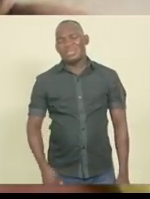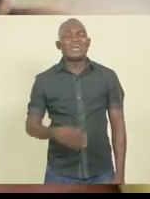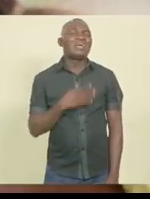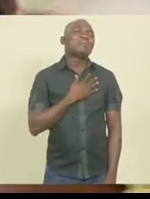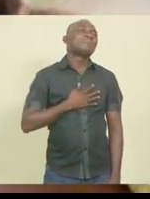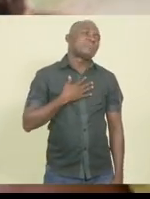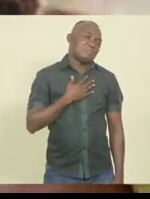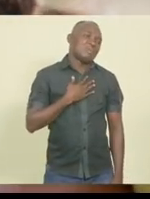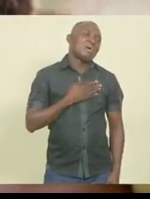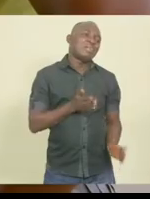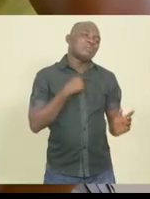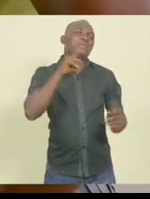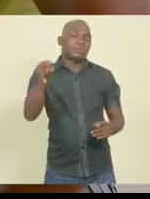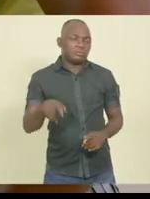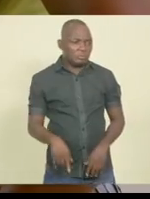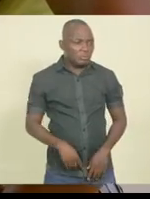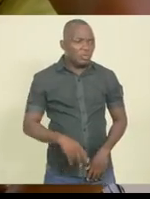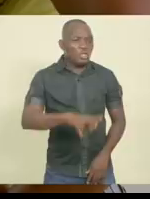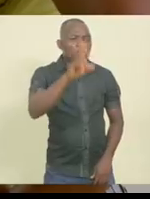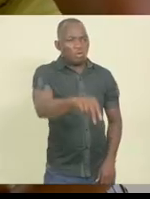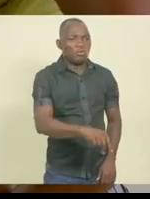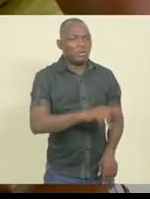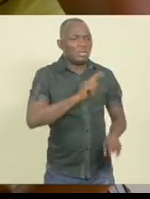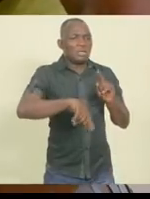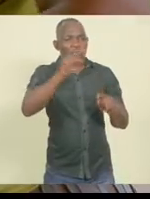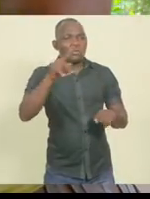Please, let me just go. I said no way.